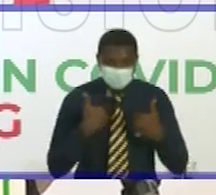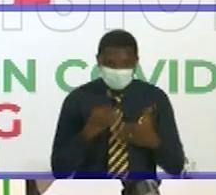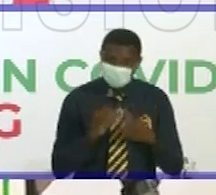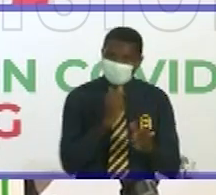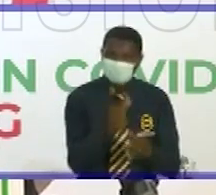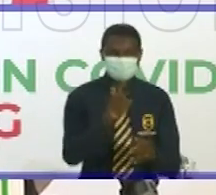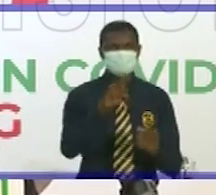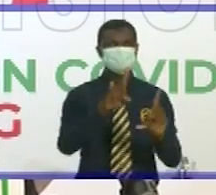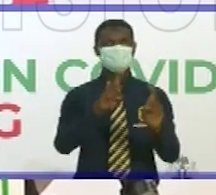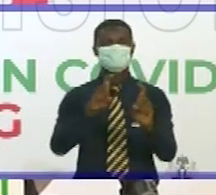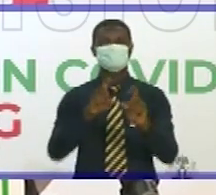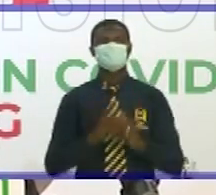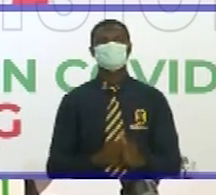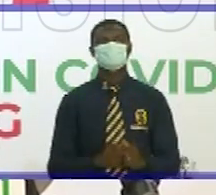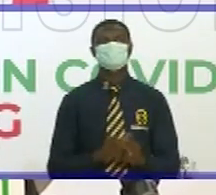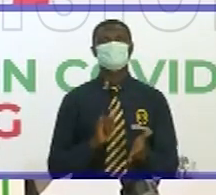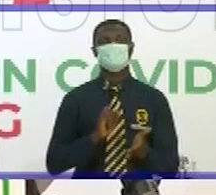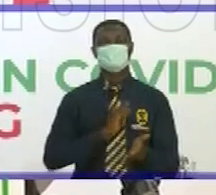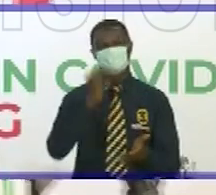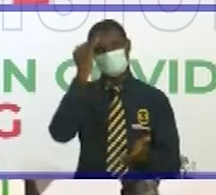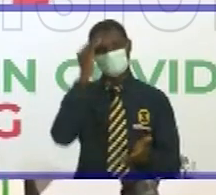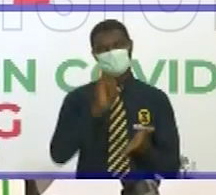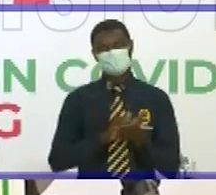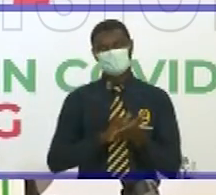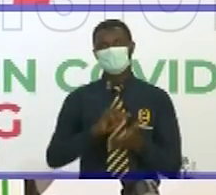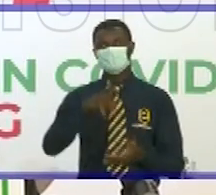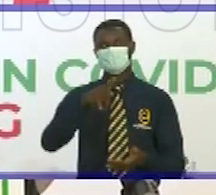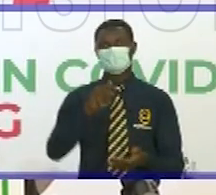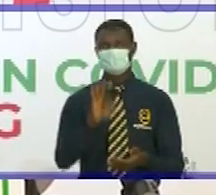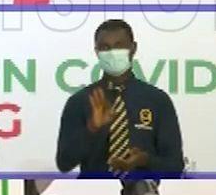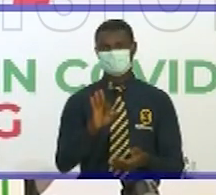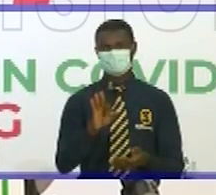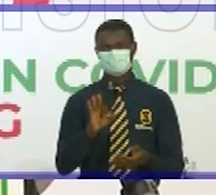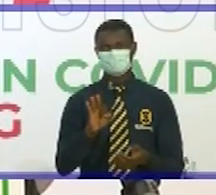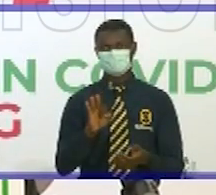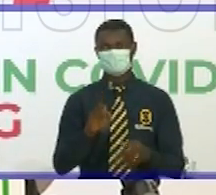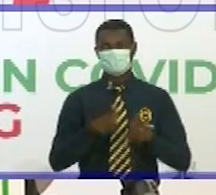mo de mo pe PTF ati